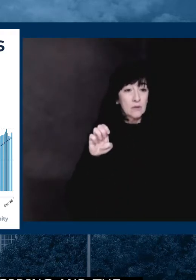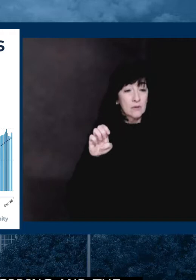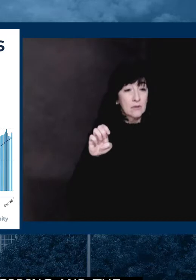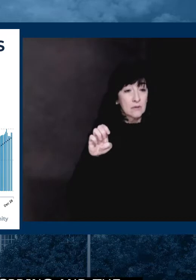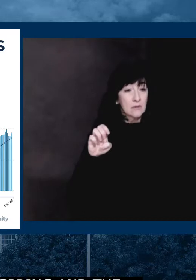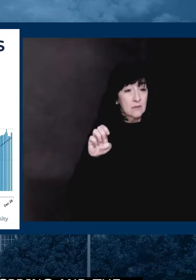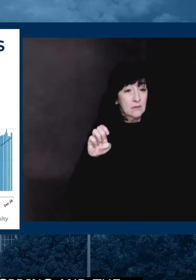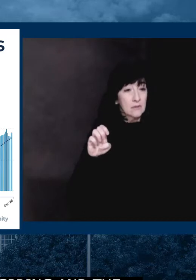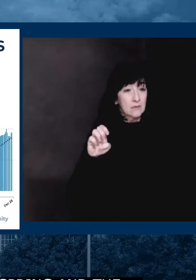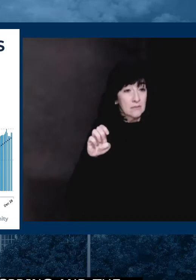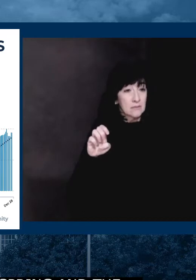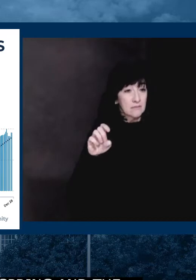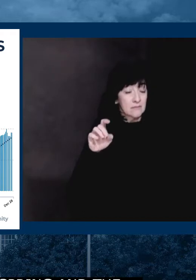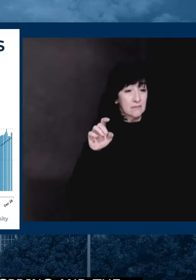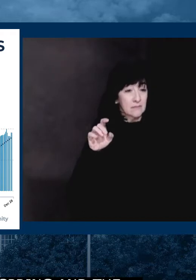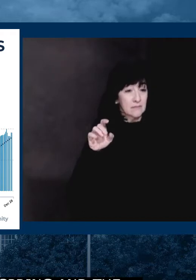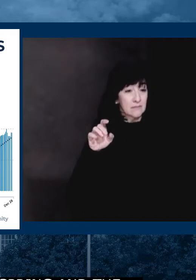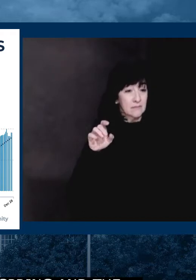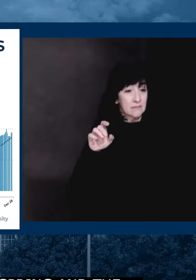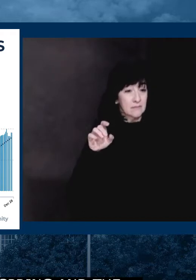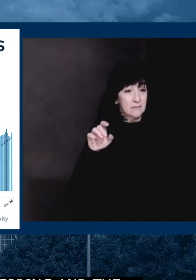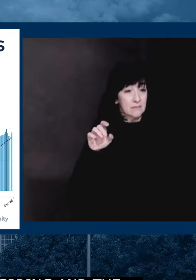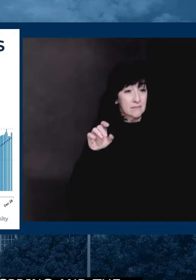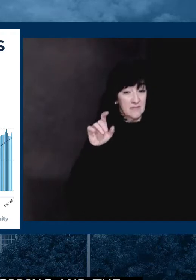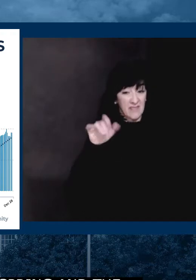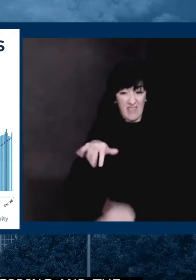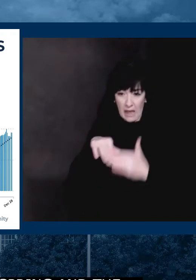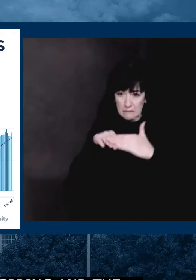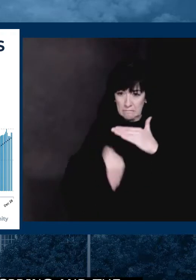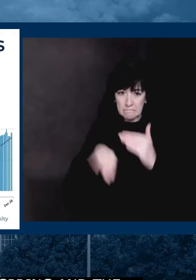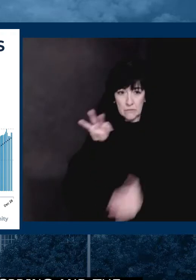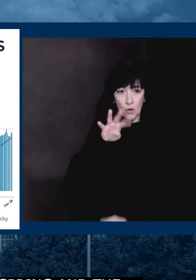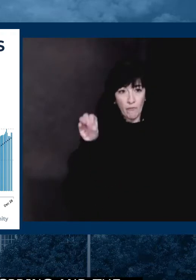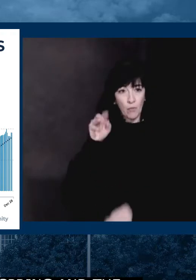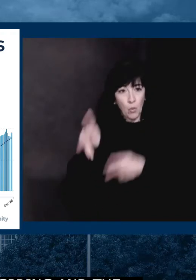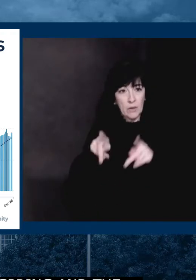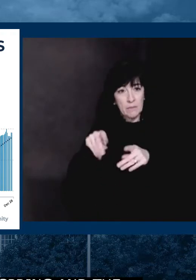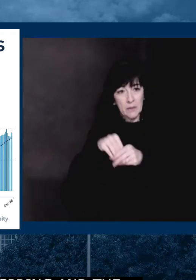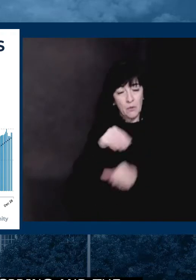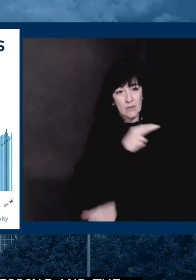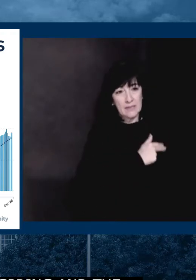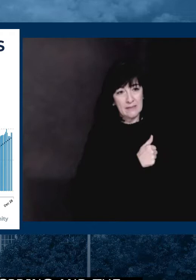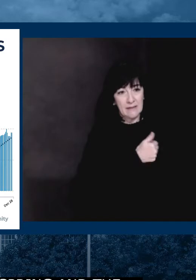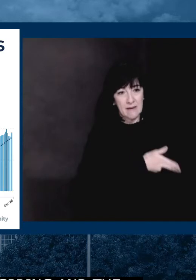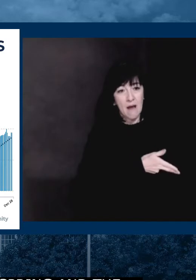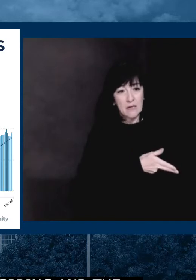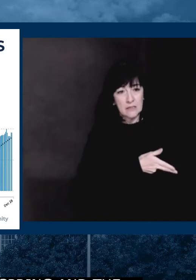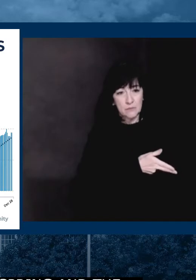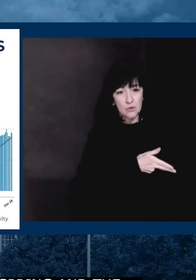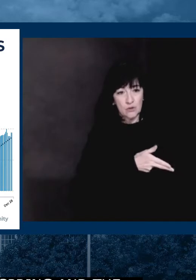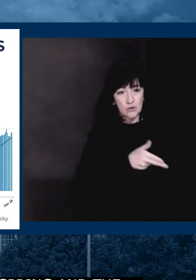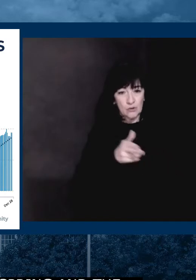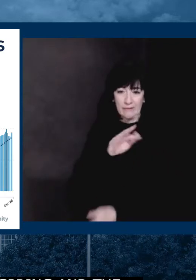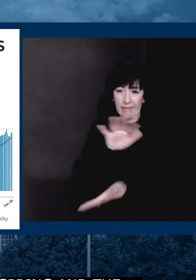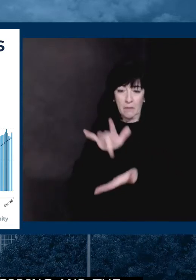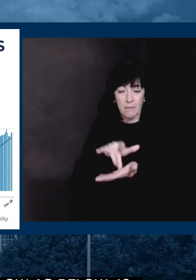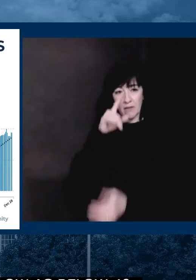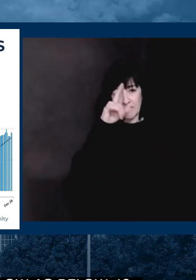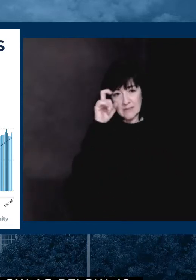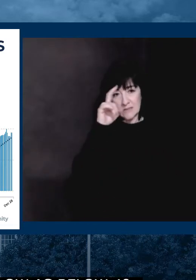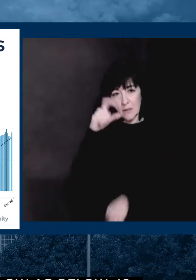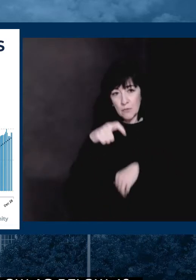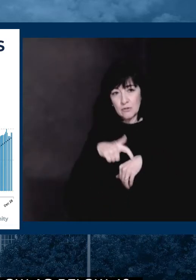getting as low as below 40 people hospitalized with COVID-19 in the middle of the summer. We